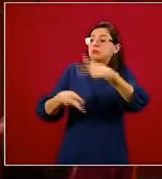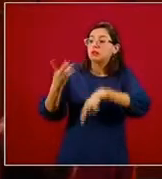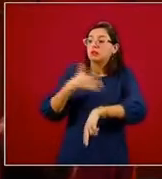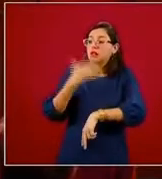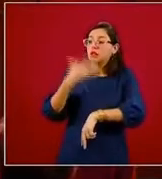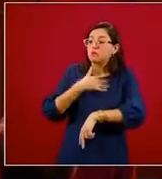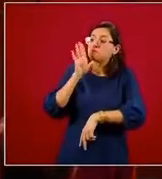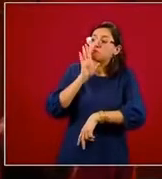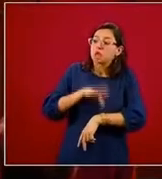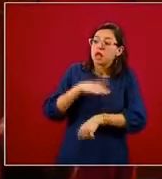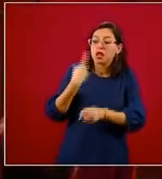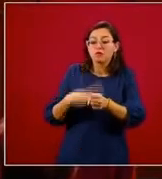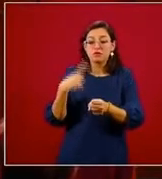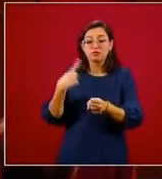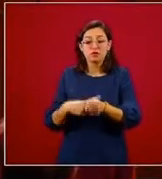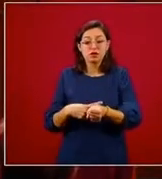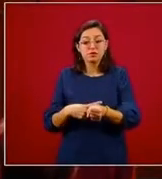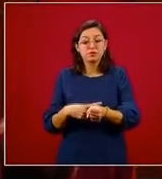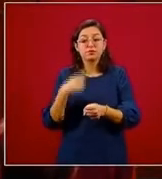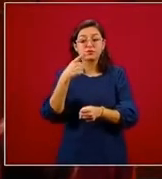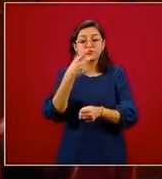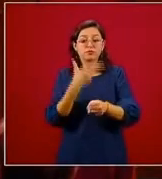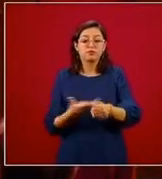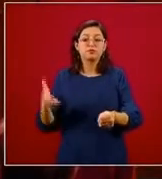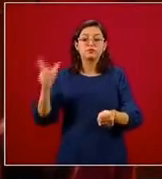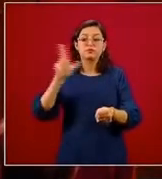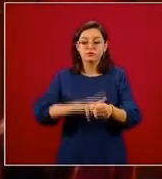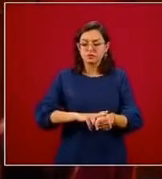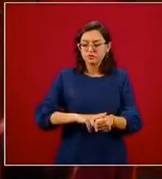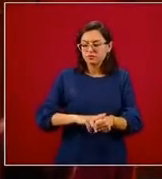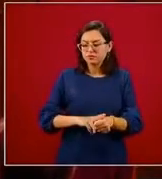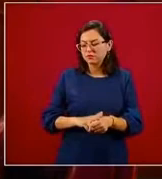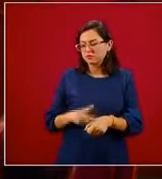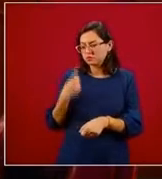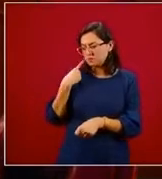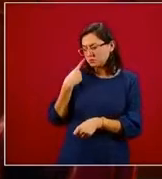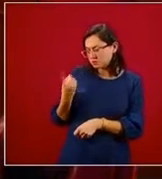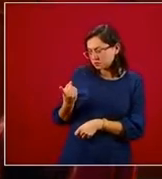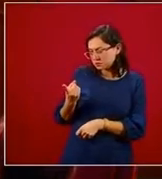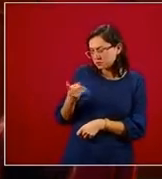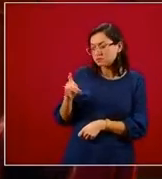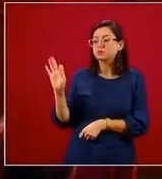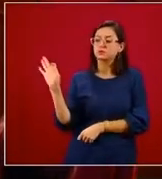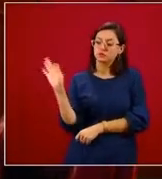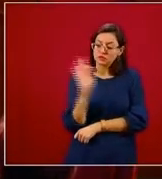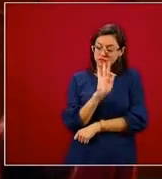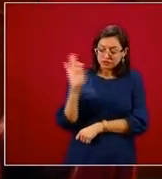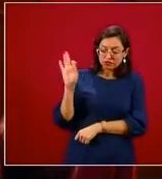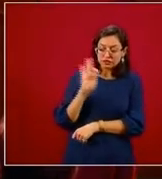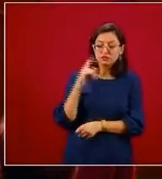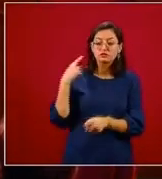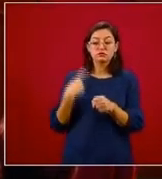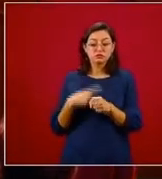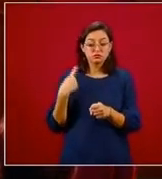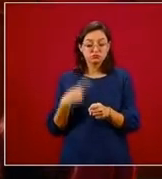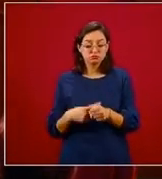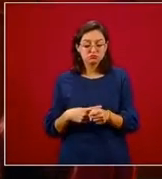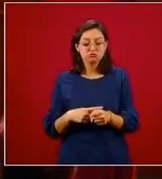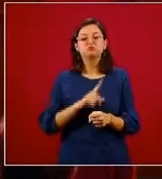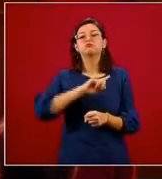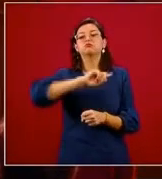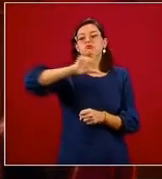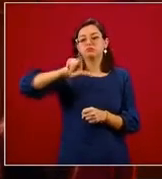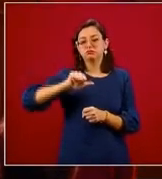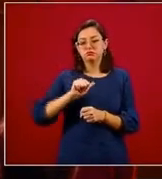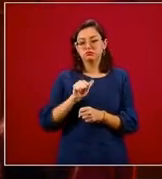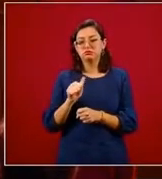conducted according to demand. If we have symptoms and signs in a patient, they pull